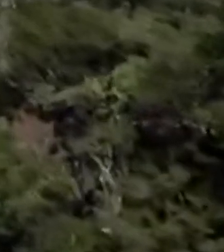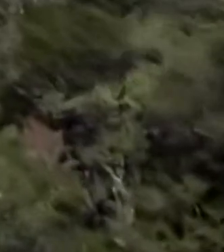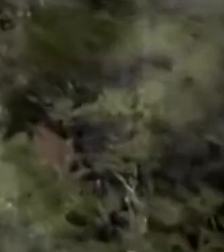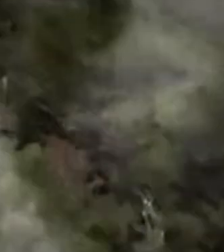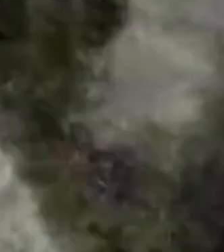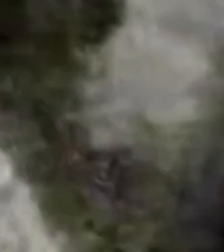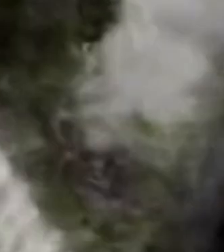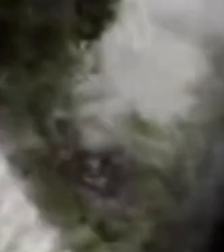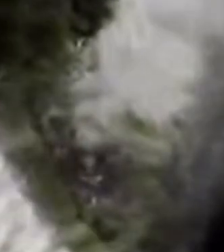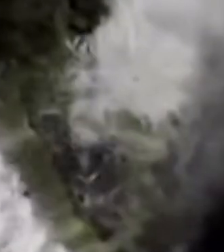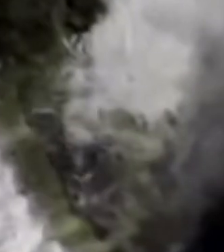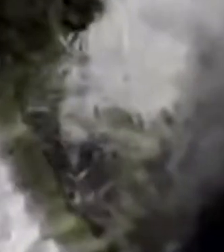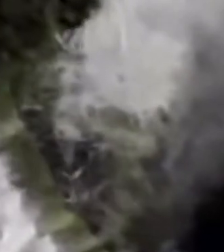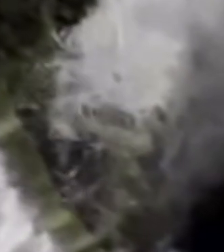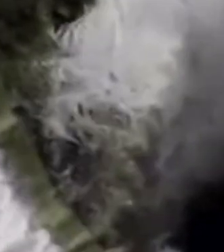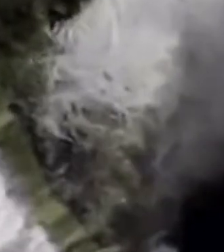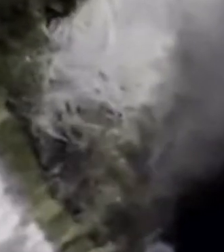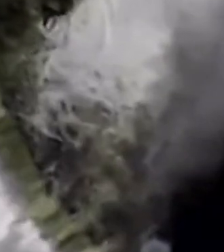Our land,